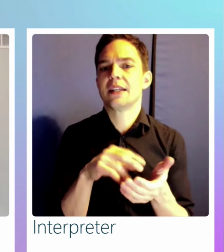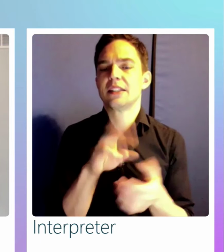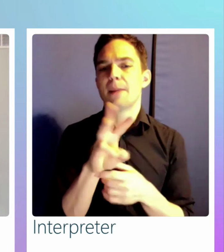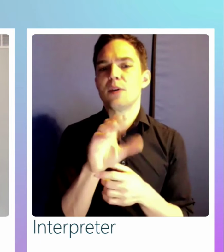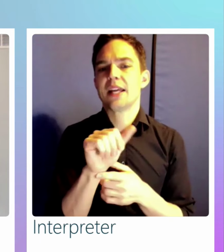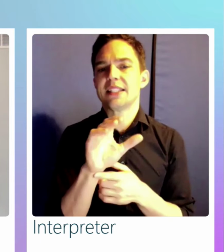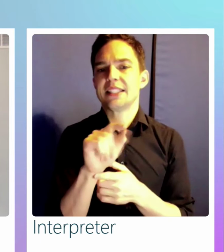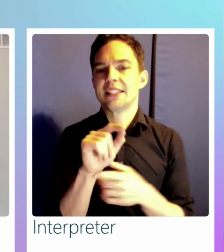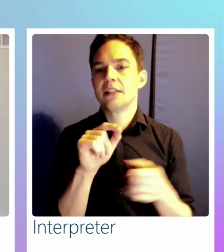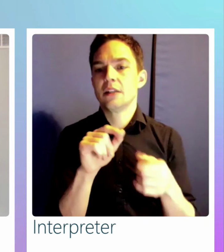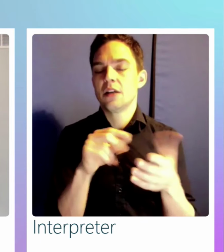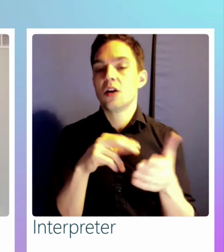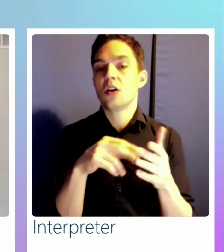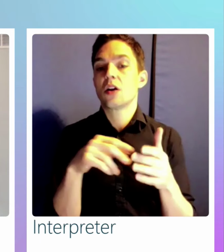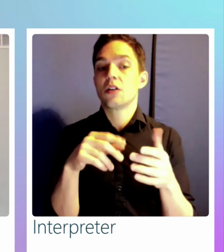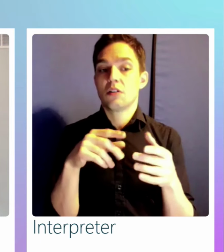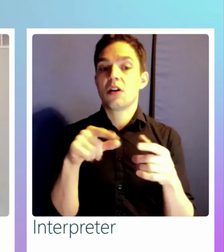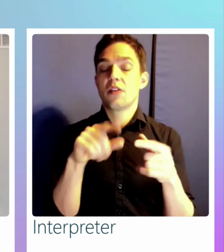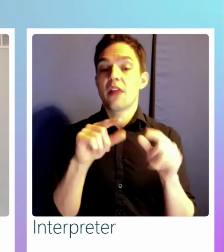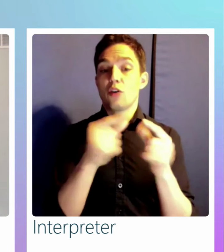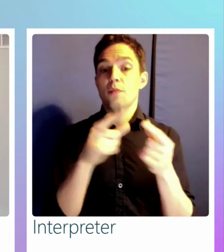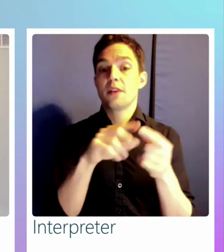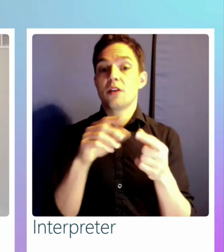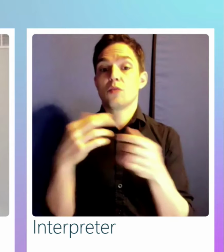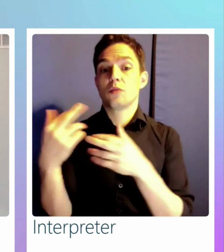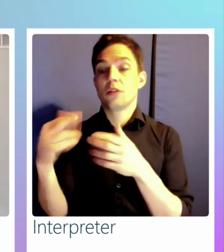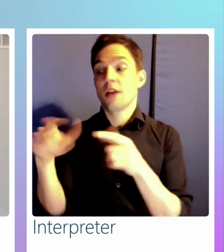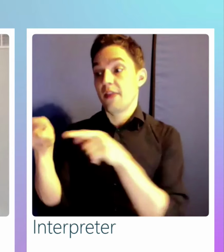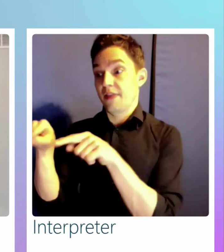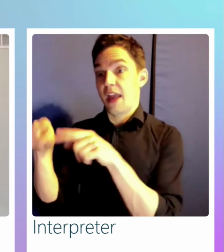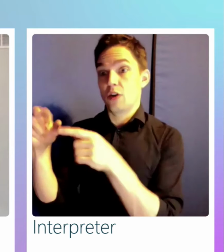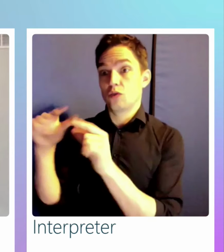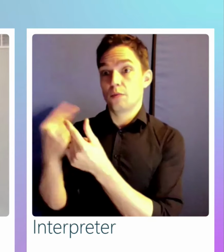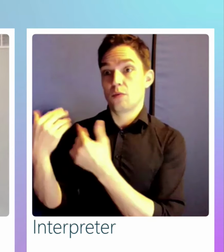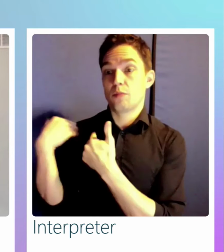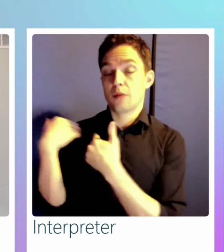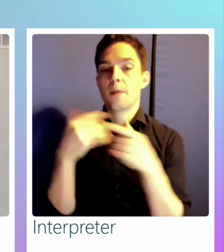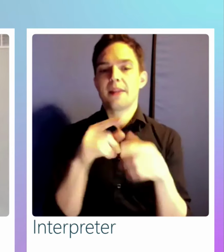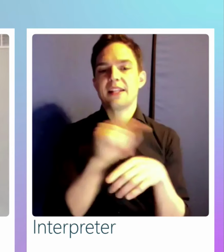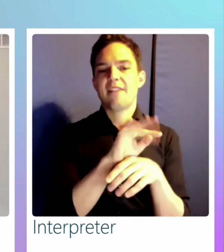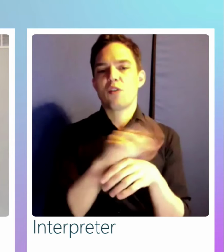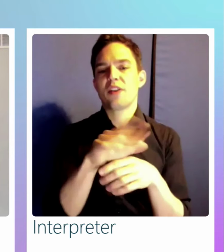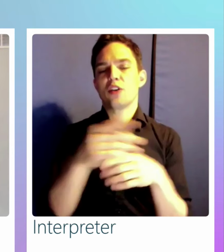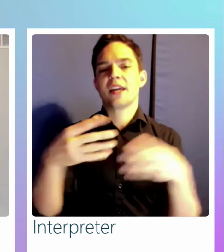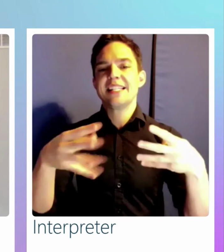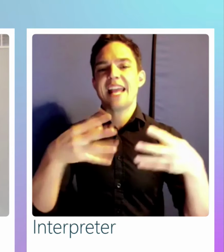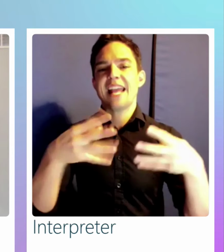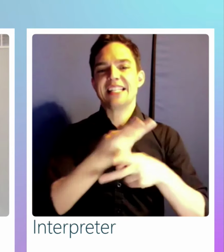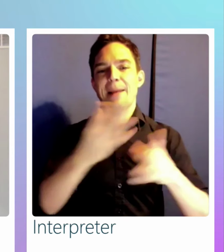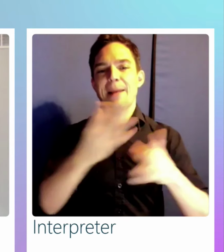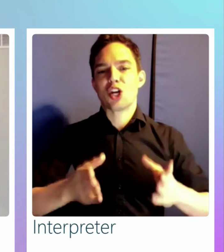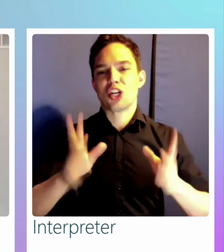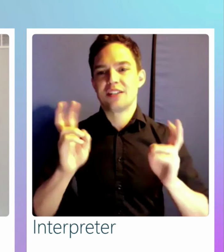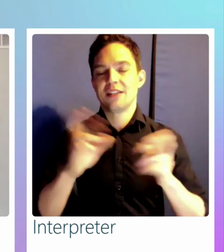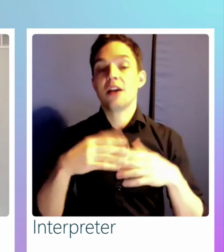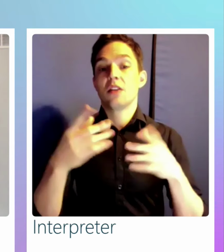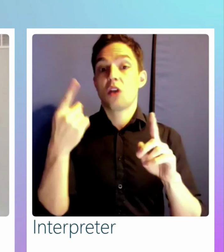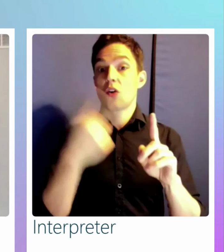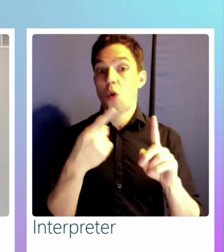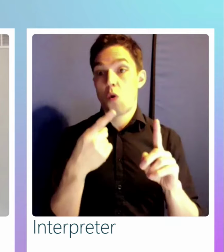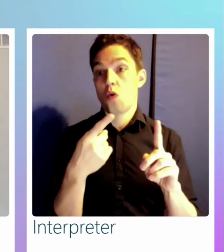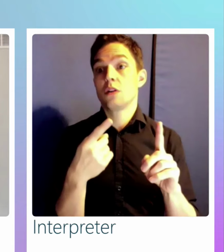Guidelines Working Group is ultimately responsible for that, but the task force is a gatekeeper on that. The goal is definitely to